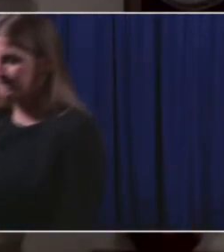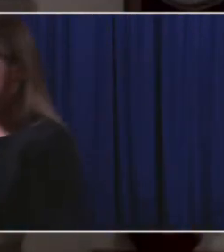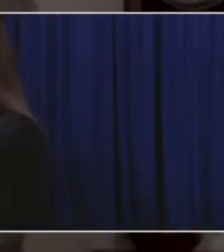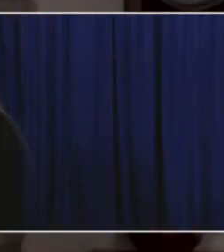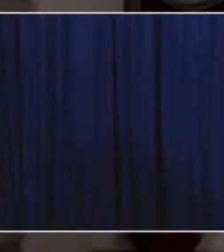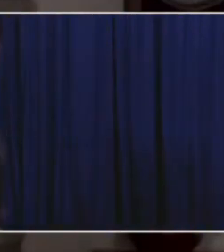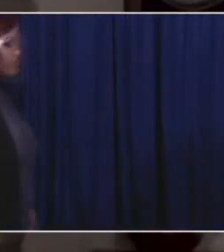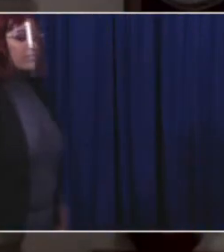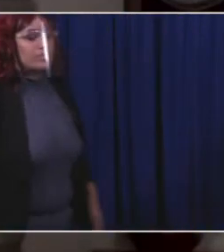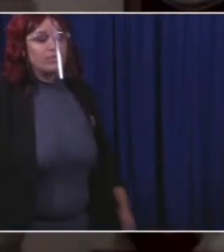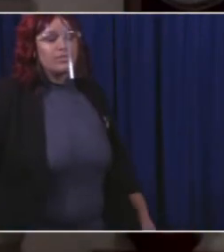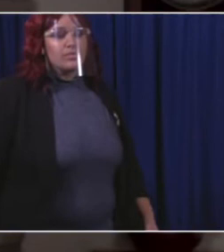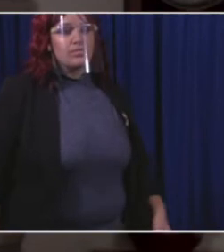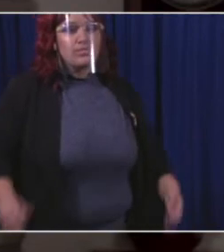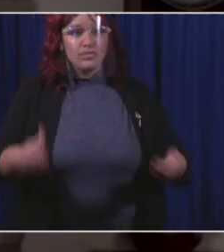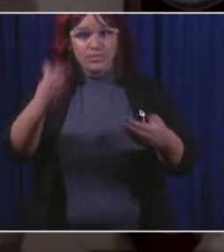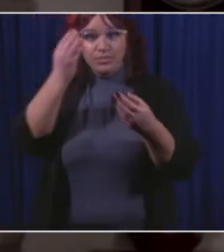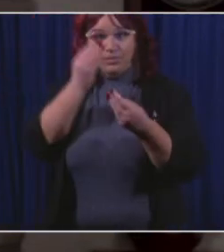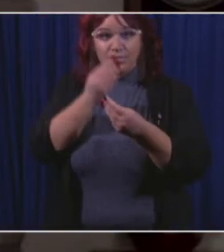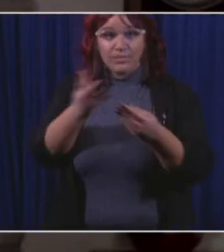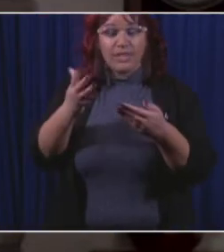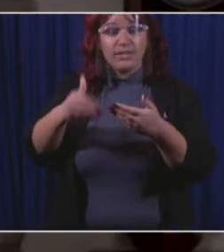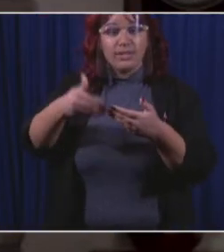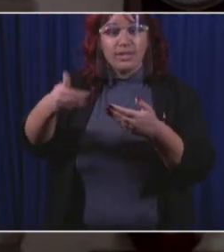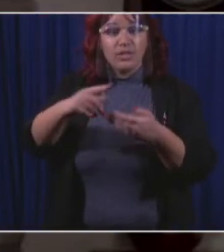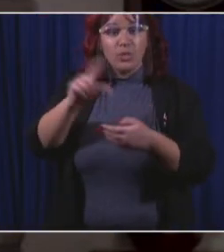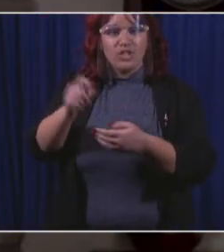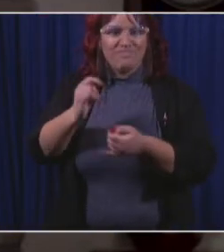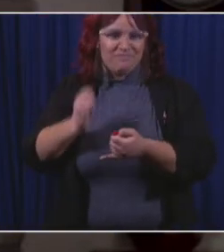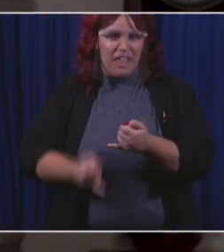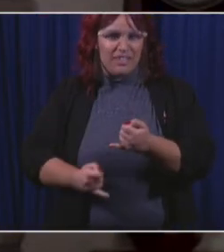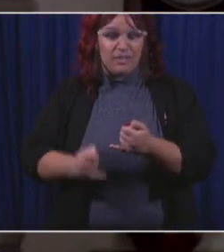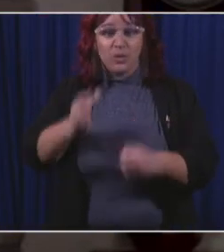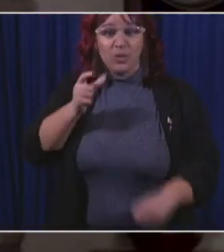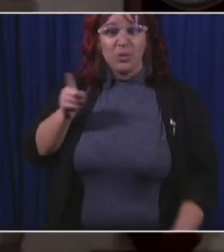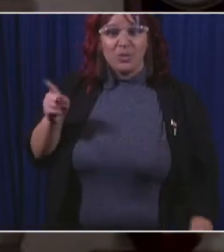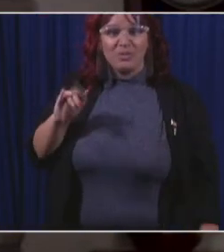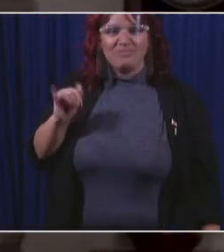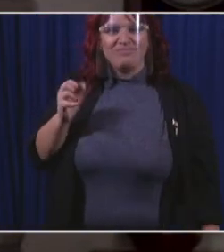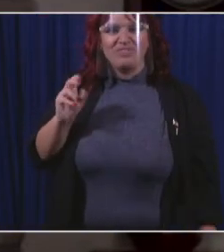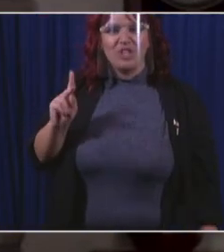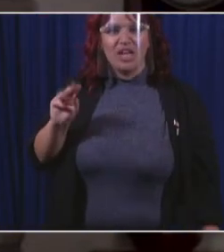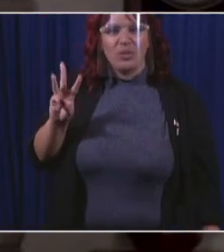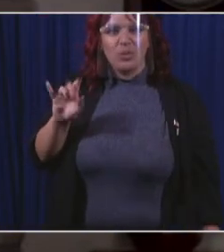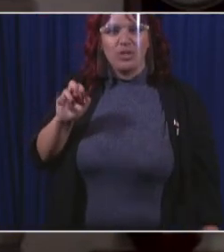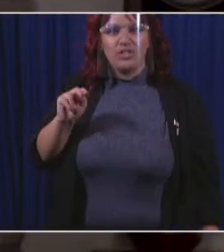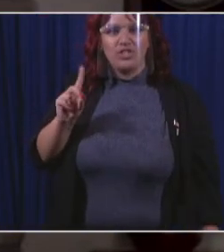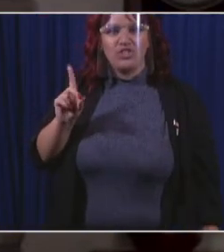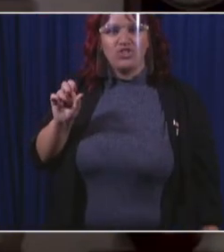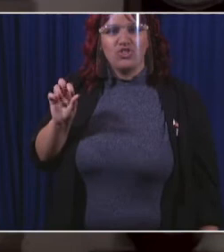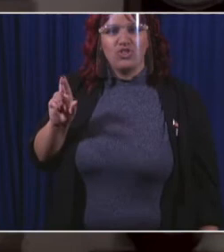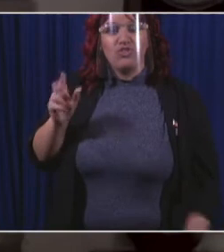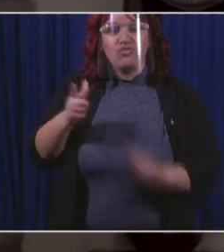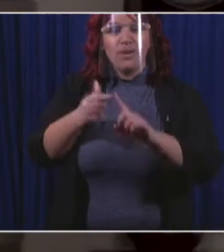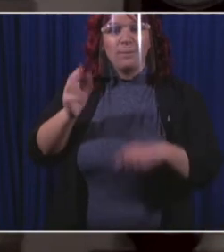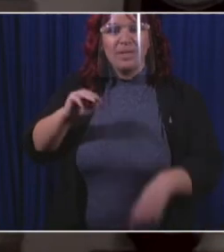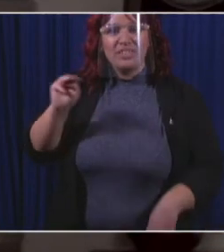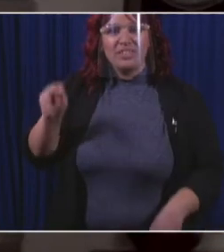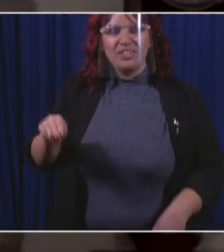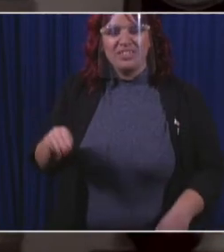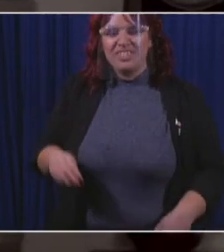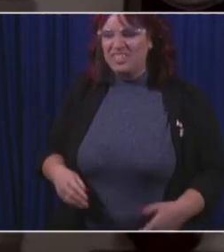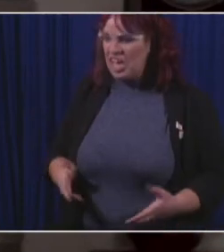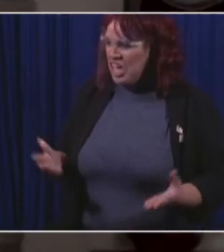Governor, next question is the last question for today, and it belongs to Jack Windsor of WMFD in Mansfield. Jack, you get